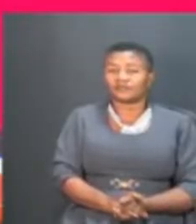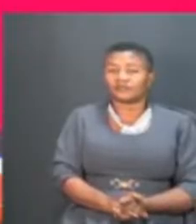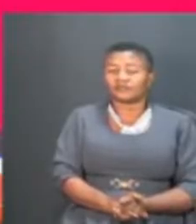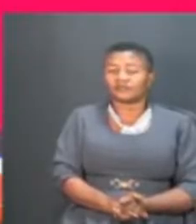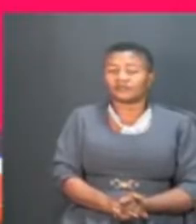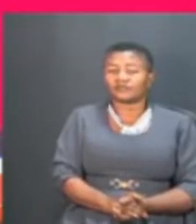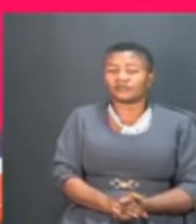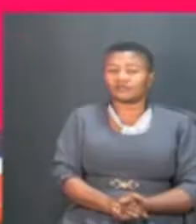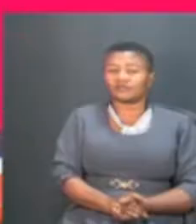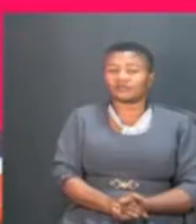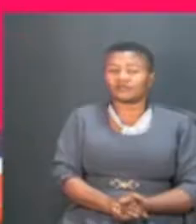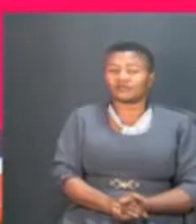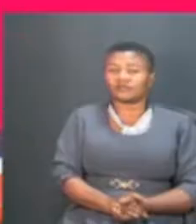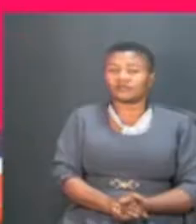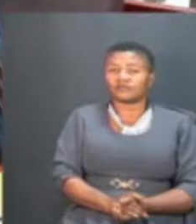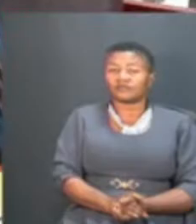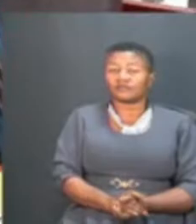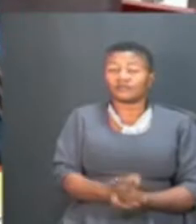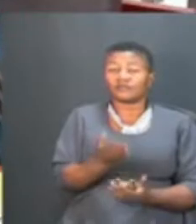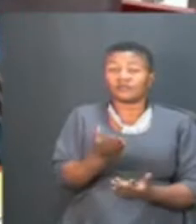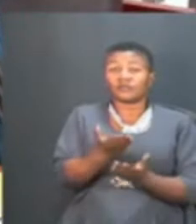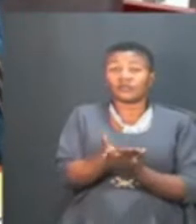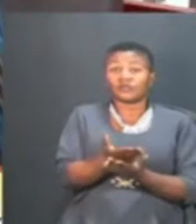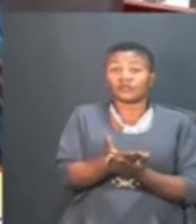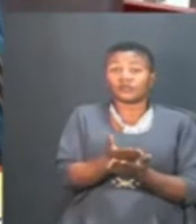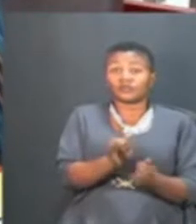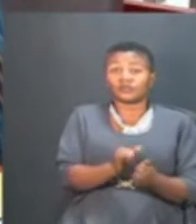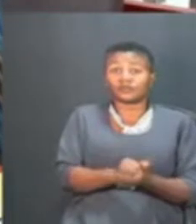Majority. may Yes. I pray that we